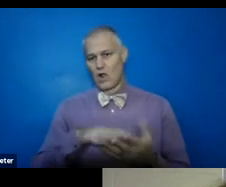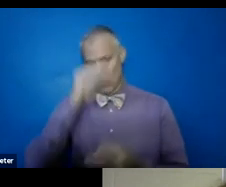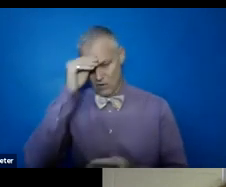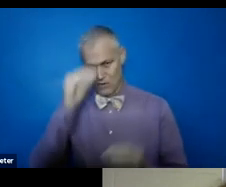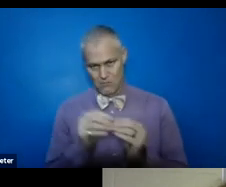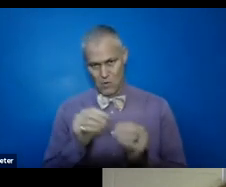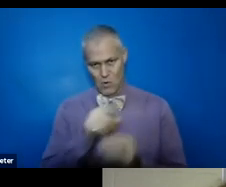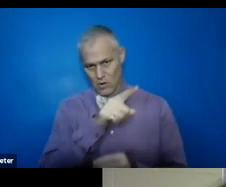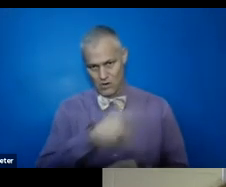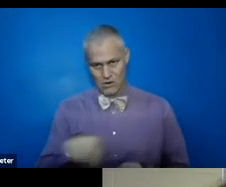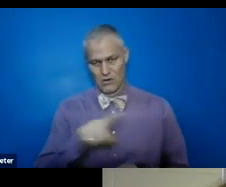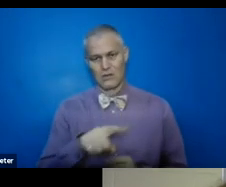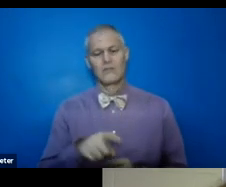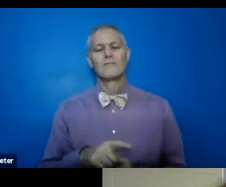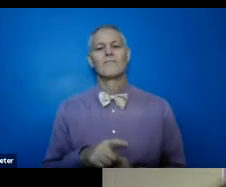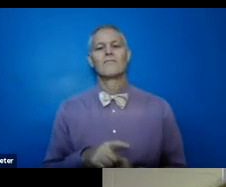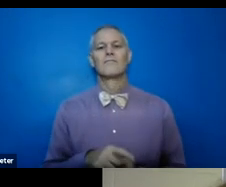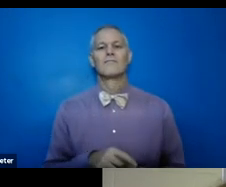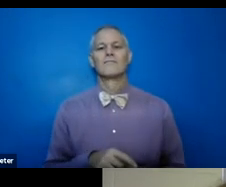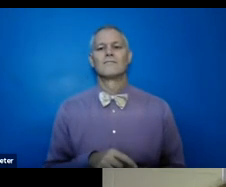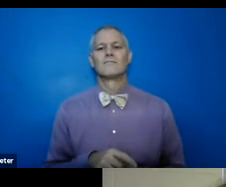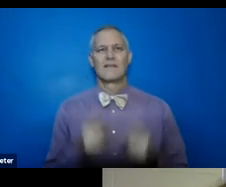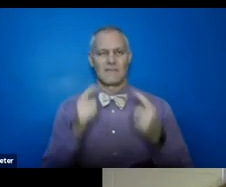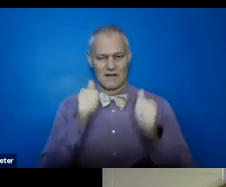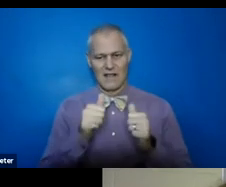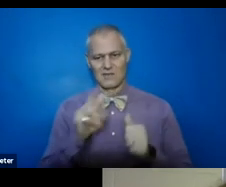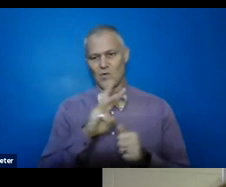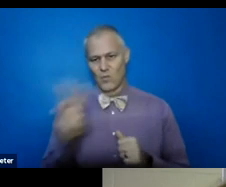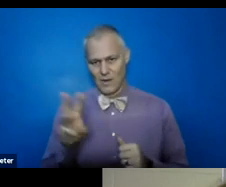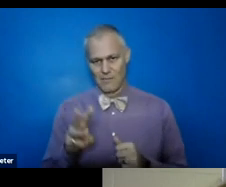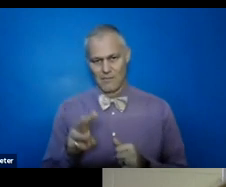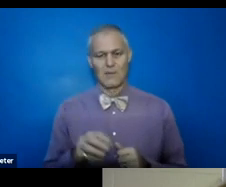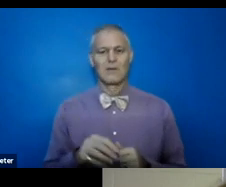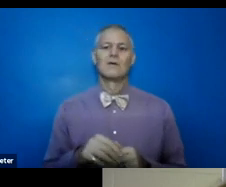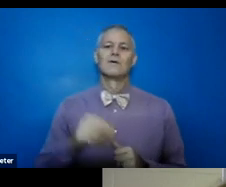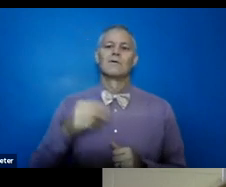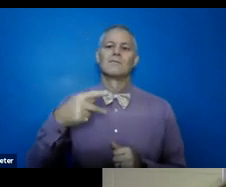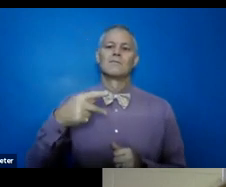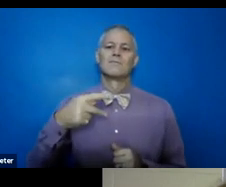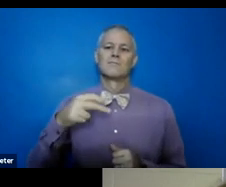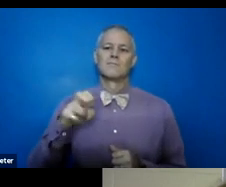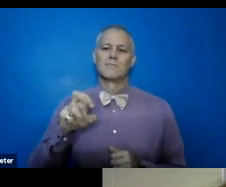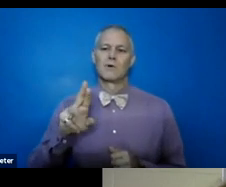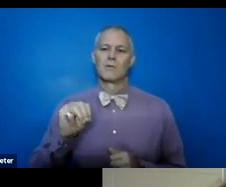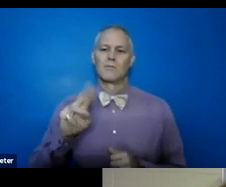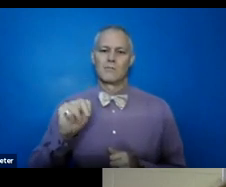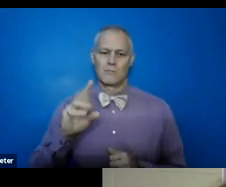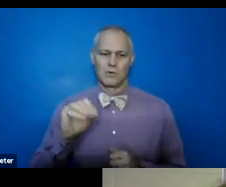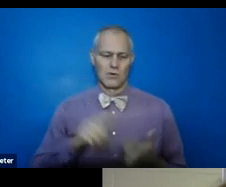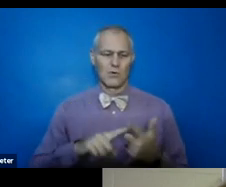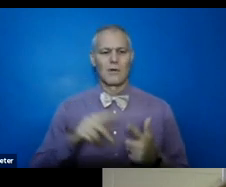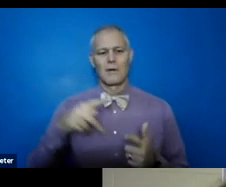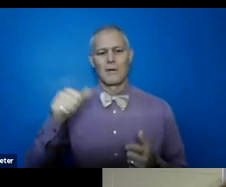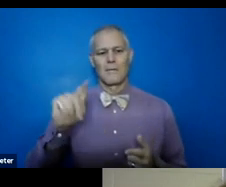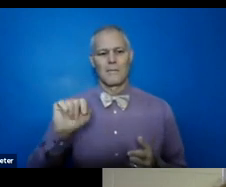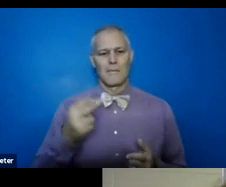these organizations. I think they've announced their websites, but I'll say it again. So it's Promundo, Path to Redemption, and Turning Leaf. And I'll, of